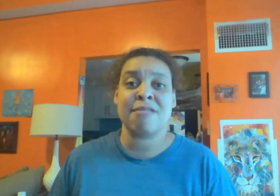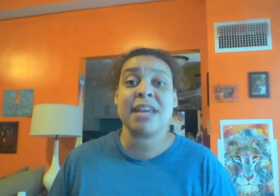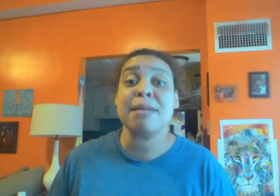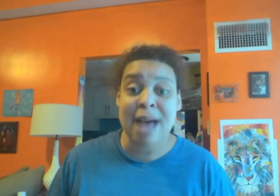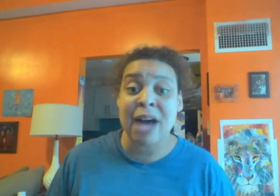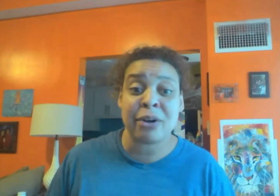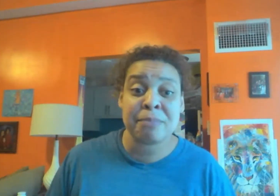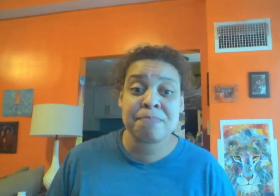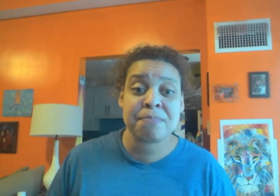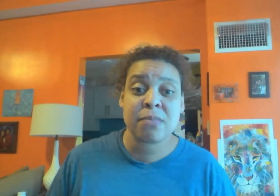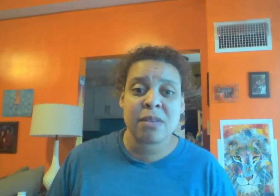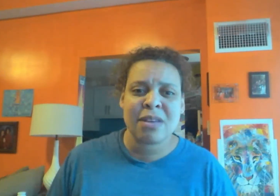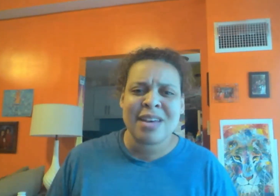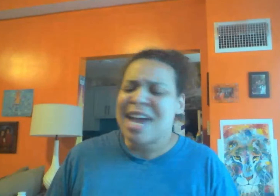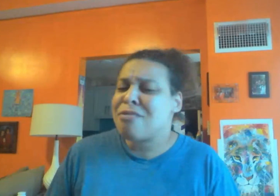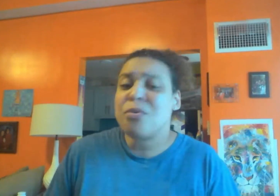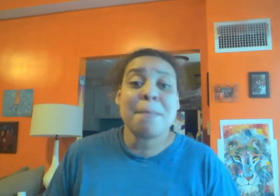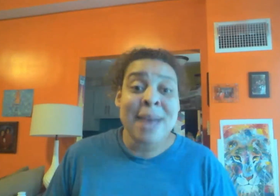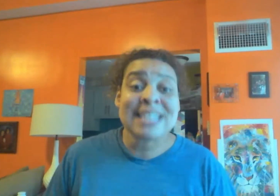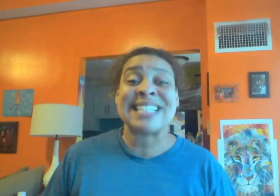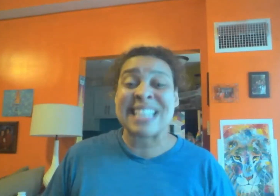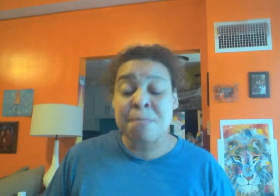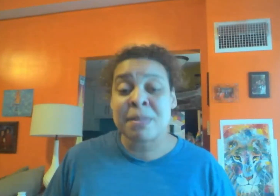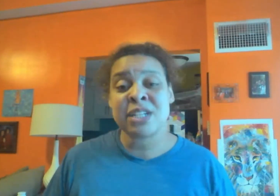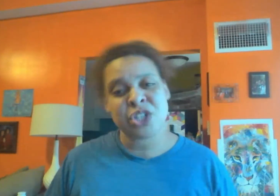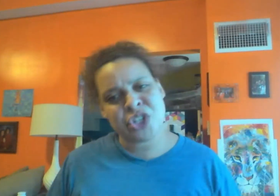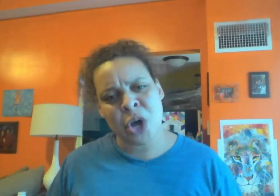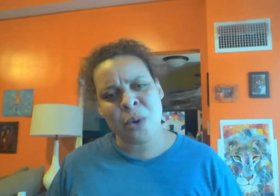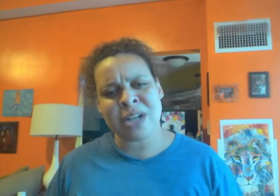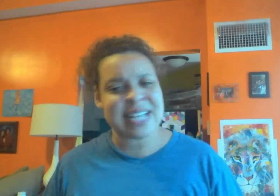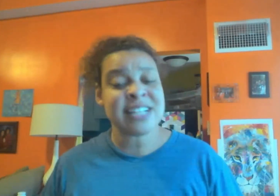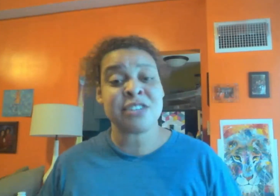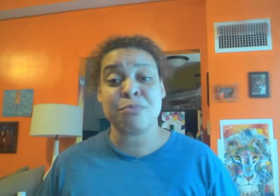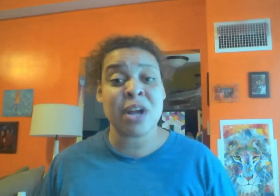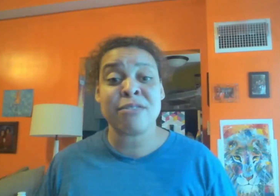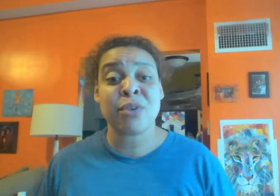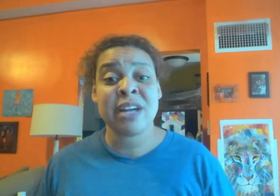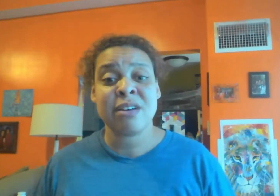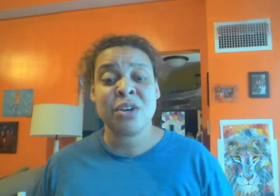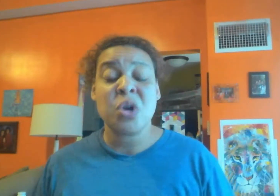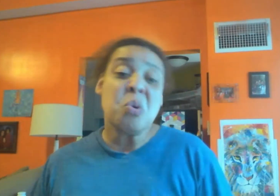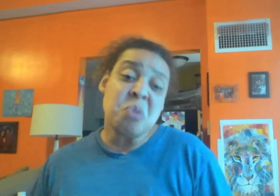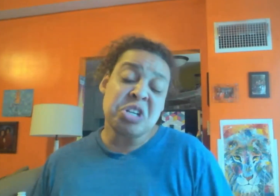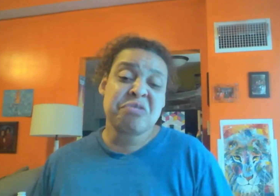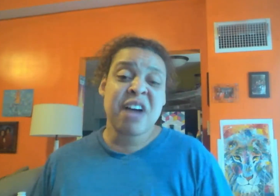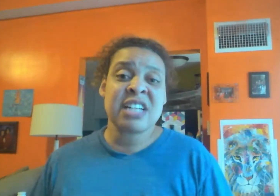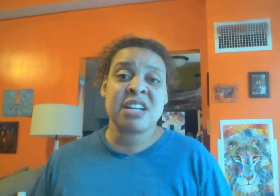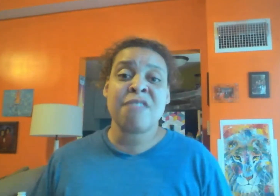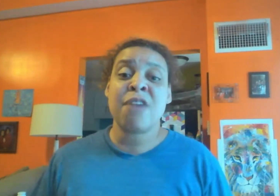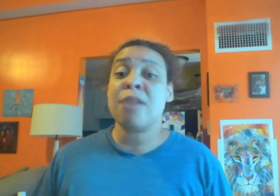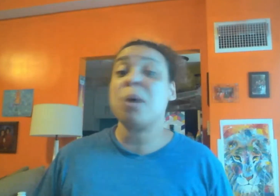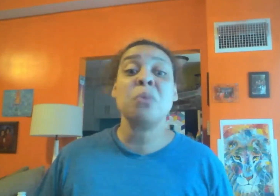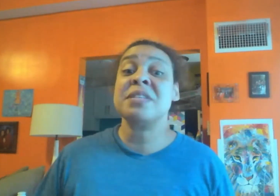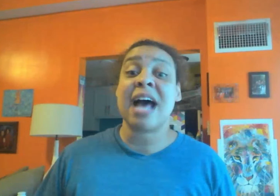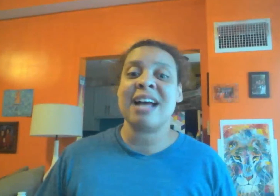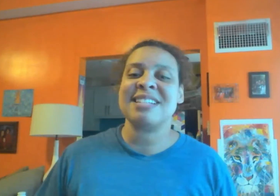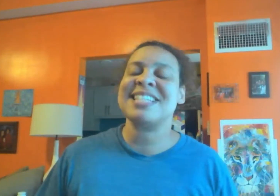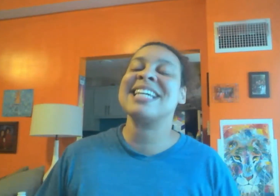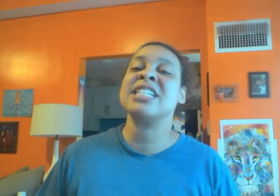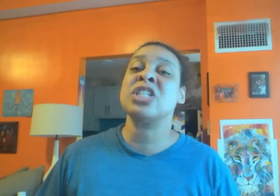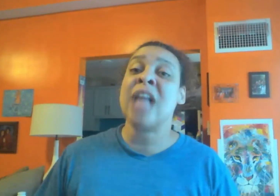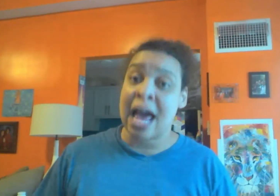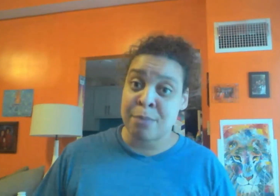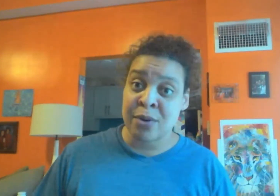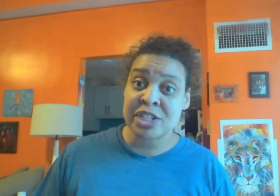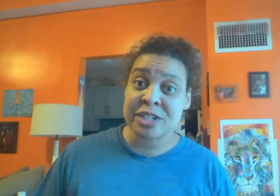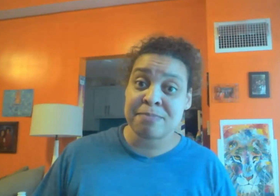were brave in battle. If we met simply to show our sense of bravery, we should find enough on both sides